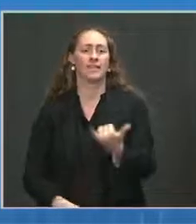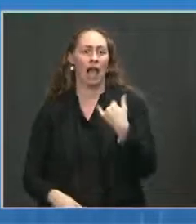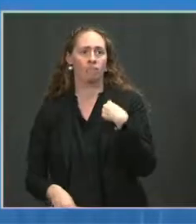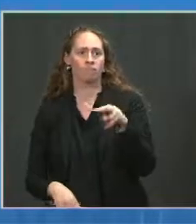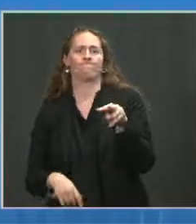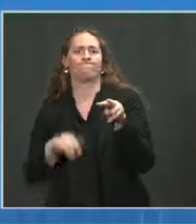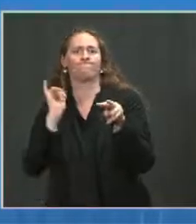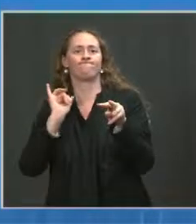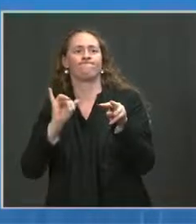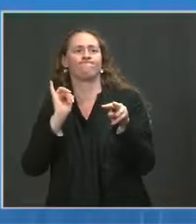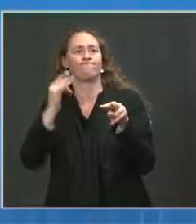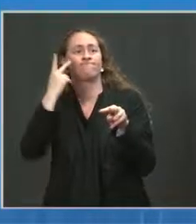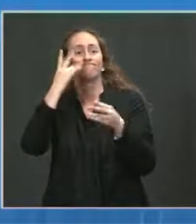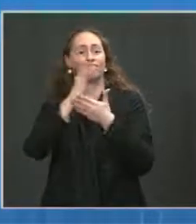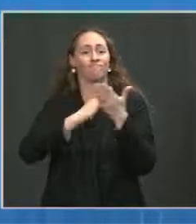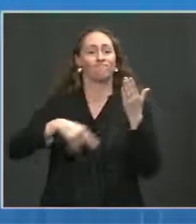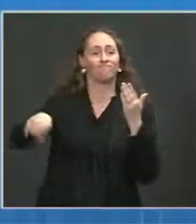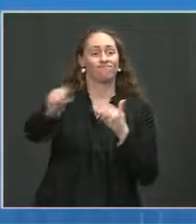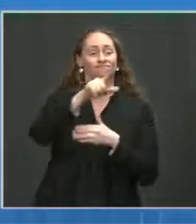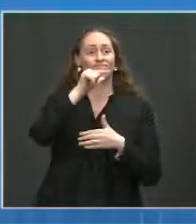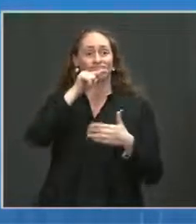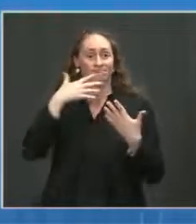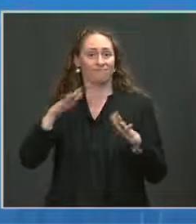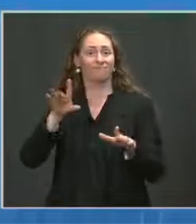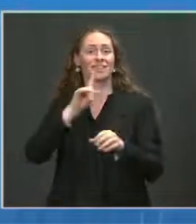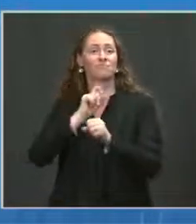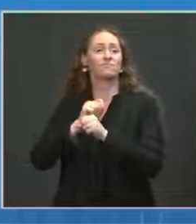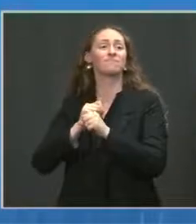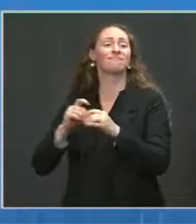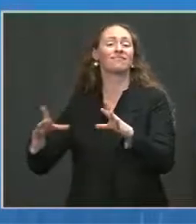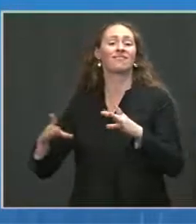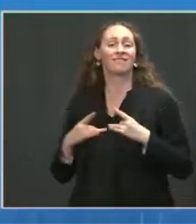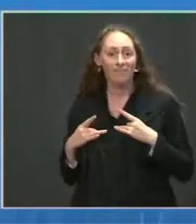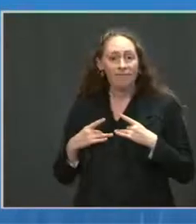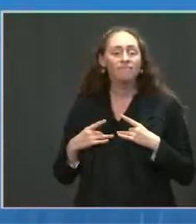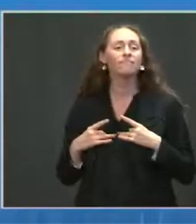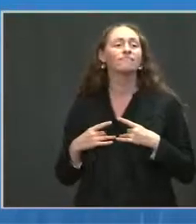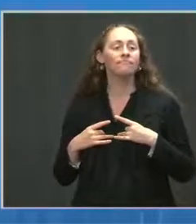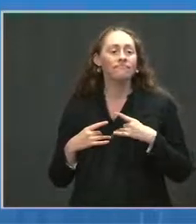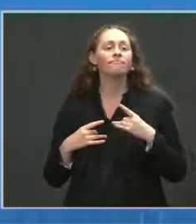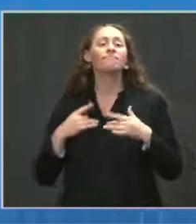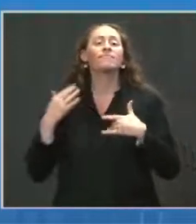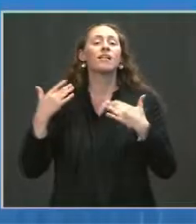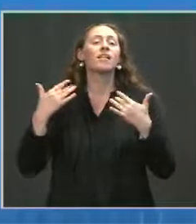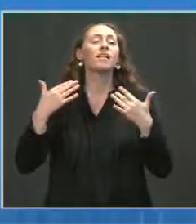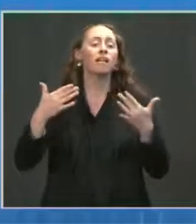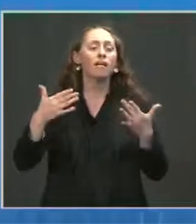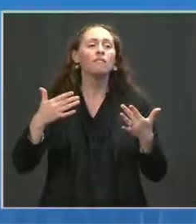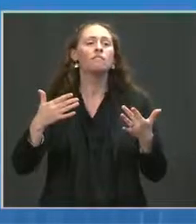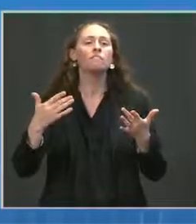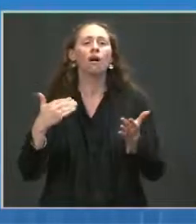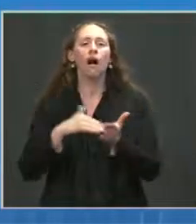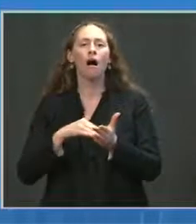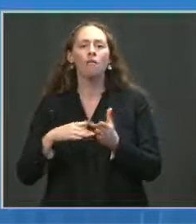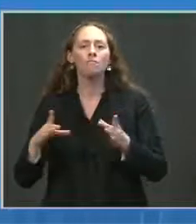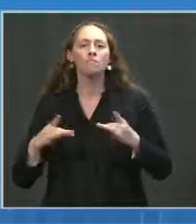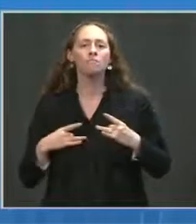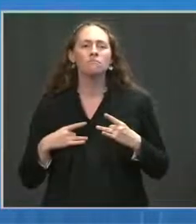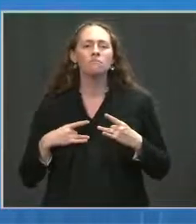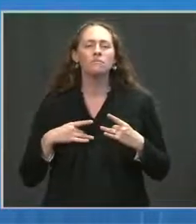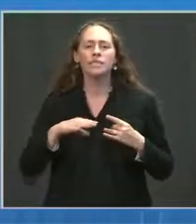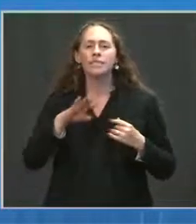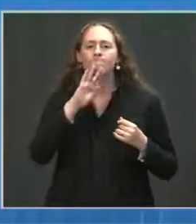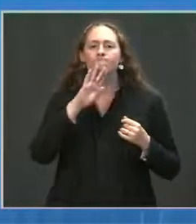The protection you get from the original infection still exists somewhat, but reinfections occur at a